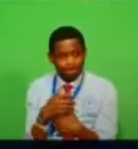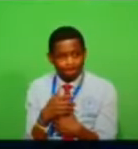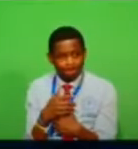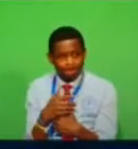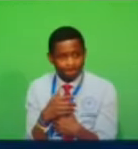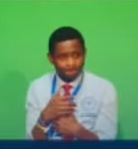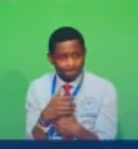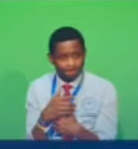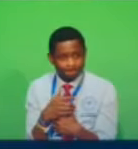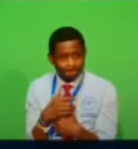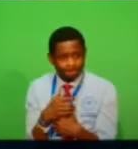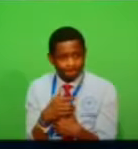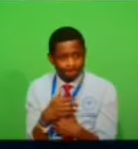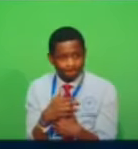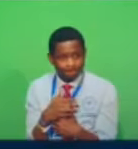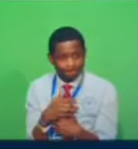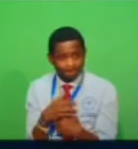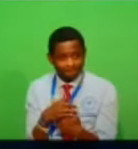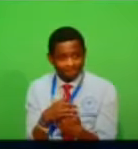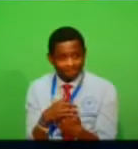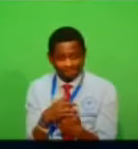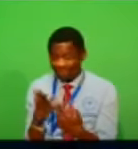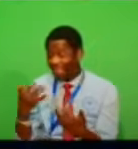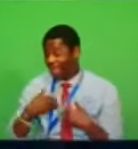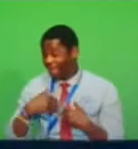daughter, she's beautiful, and she's still, yeah, well.